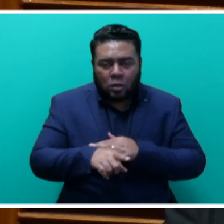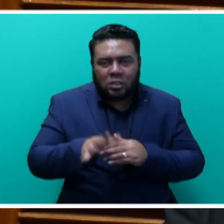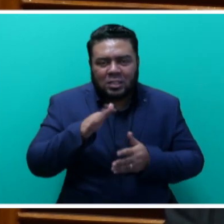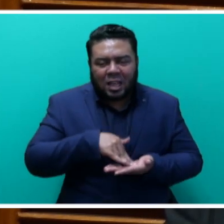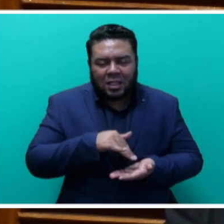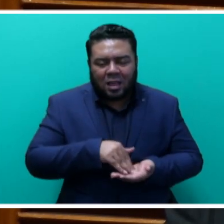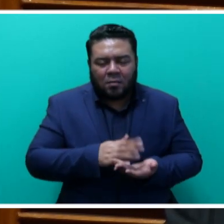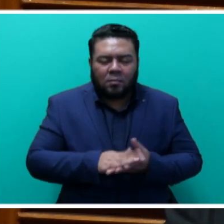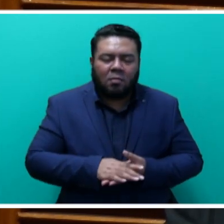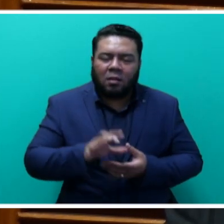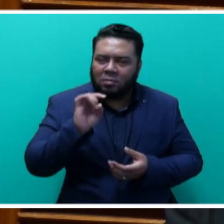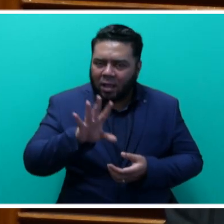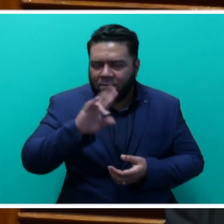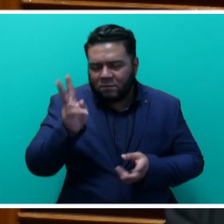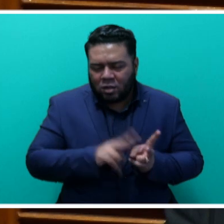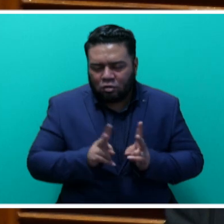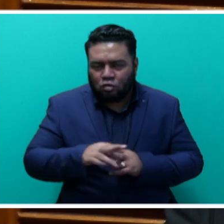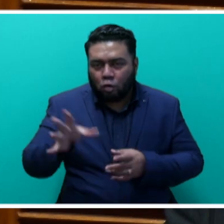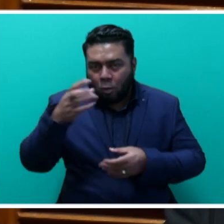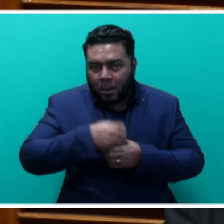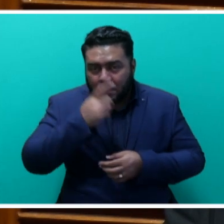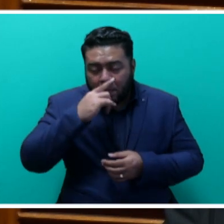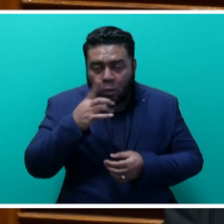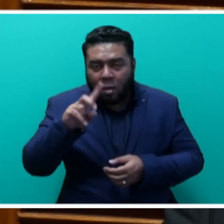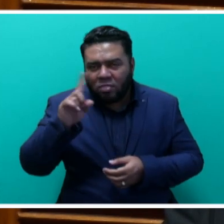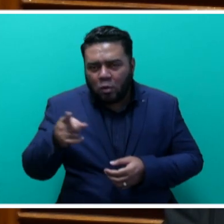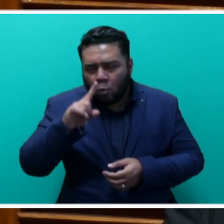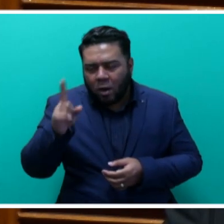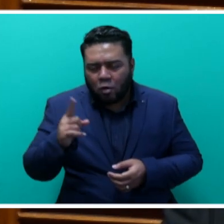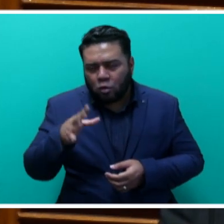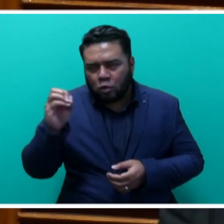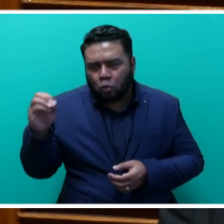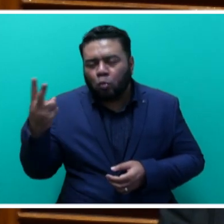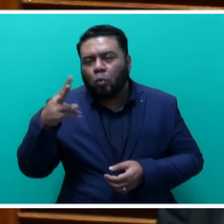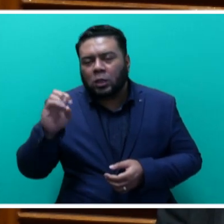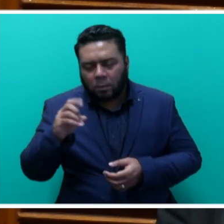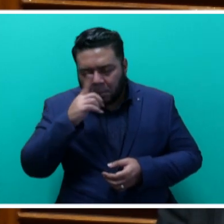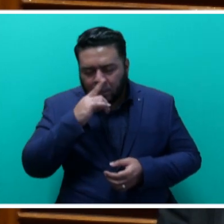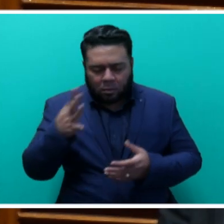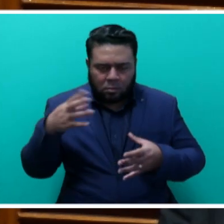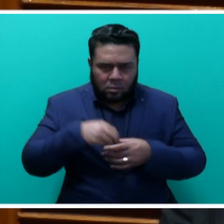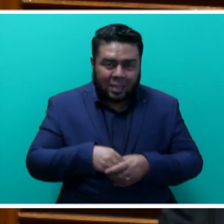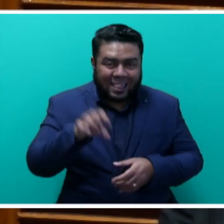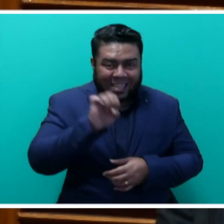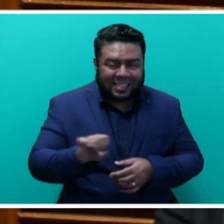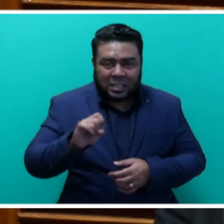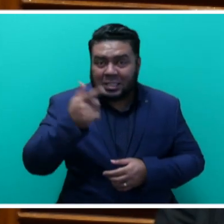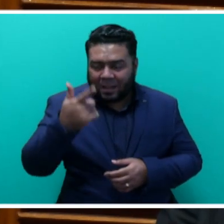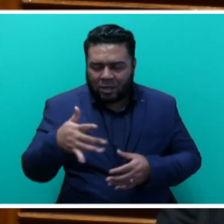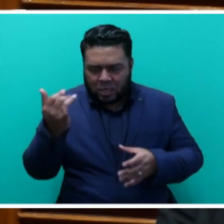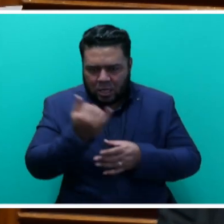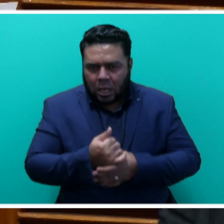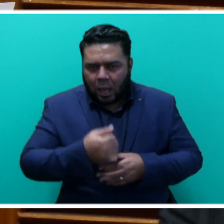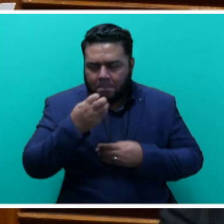and 3 settlements with a combined population of 1,120. The Eastern Division, 7 income-generating